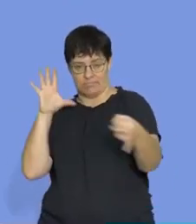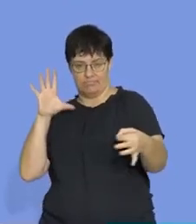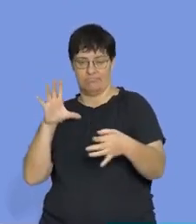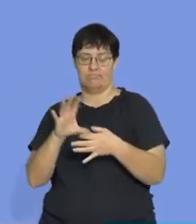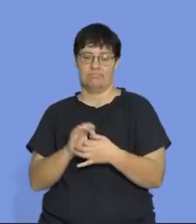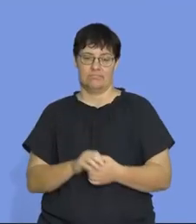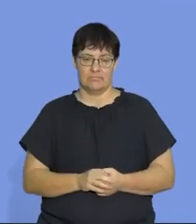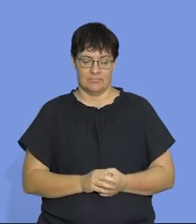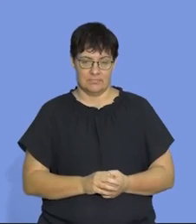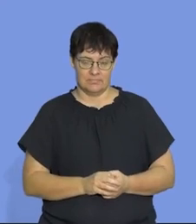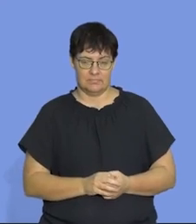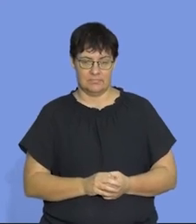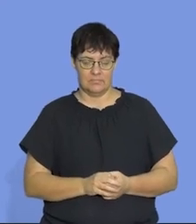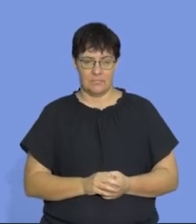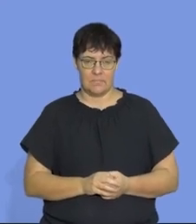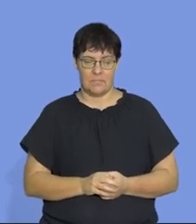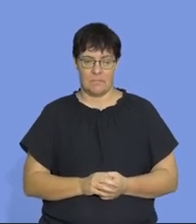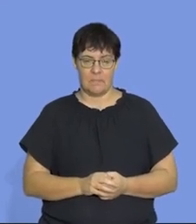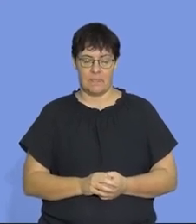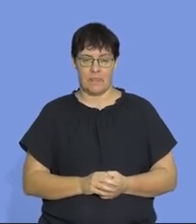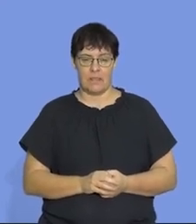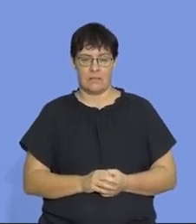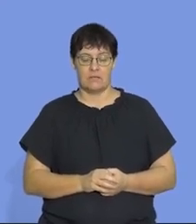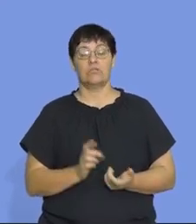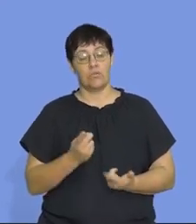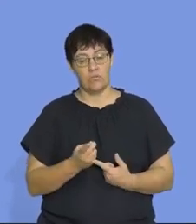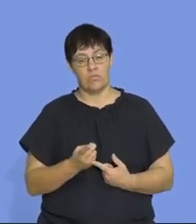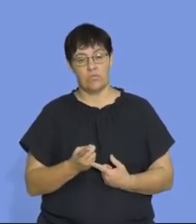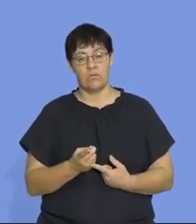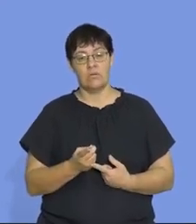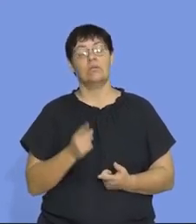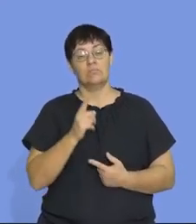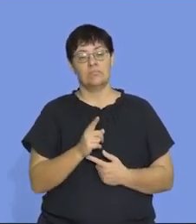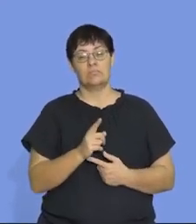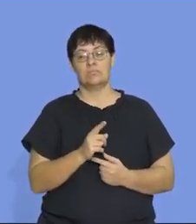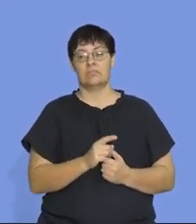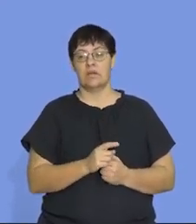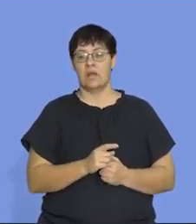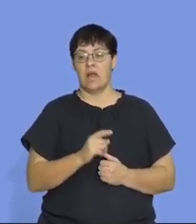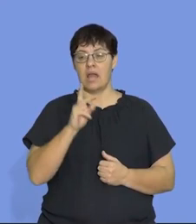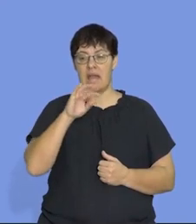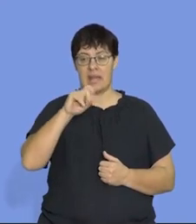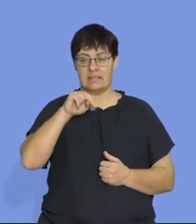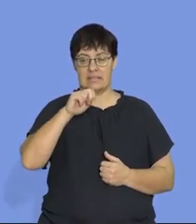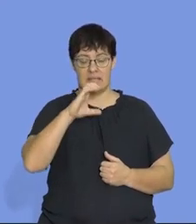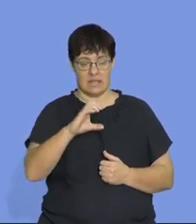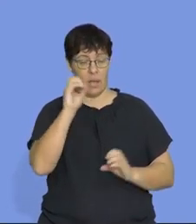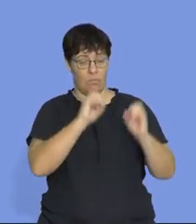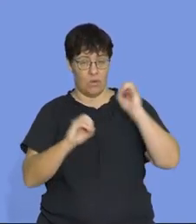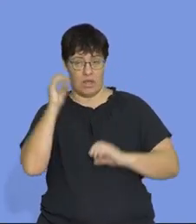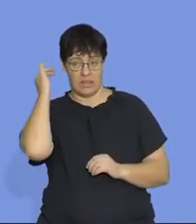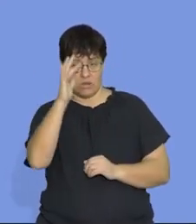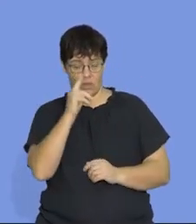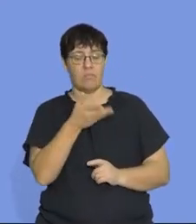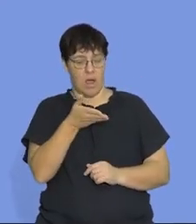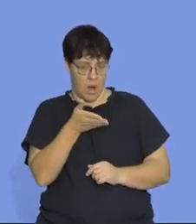existing bonds, right? So all substances, according to the kinetic molecular theory, they actually have or possess